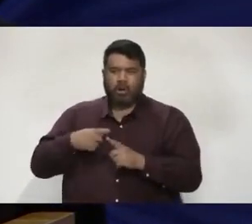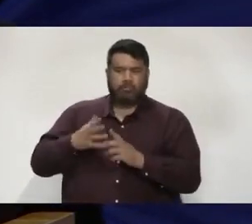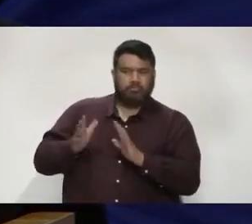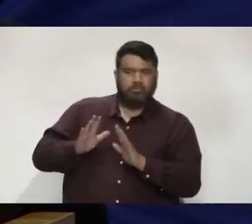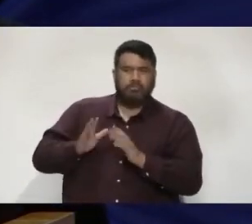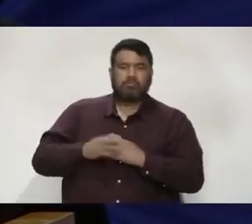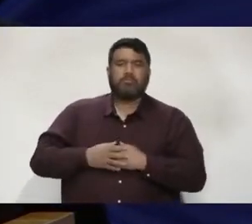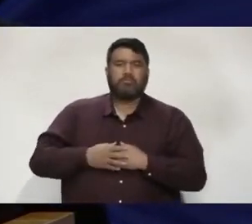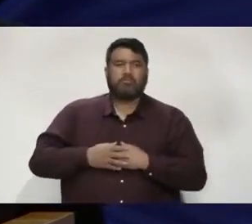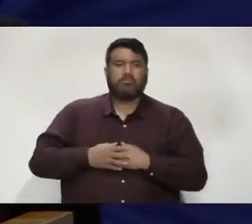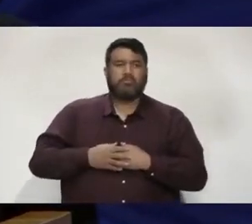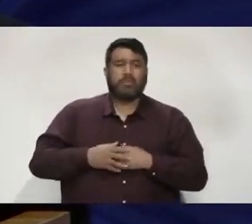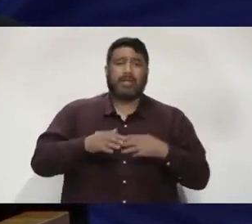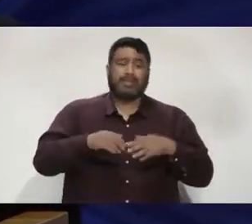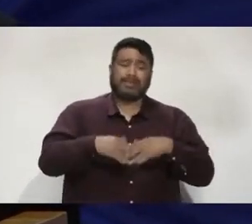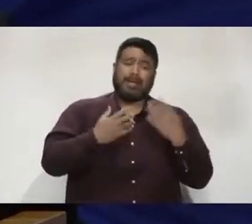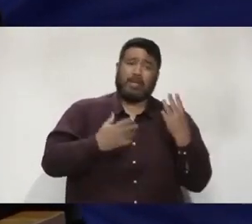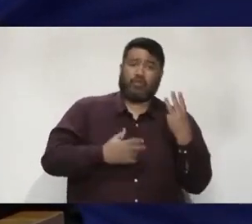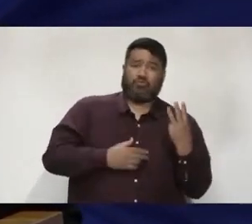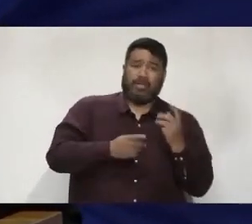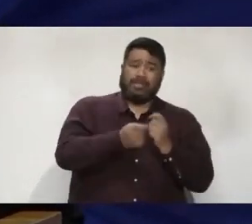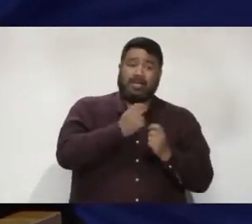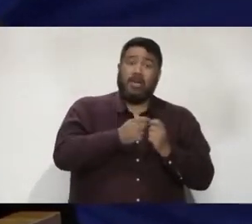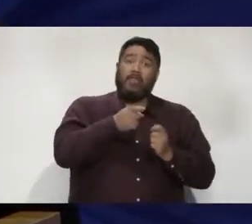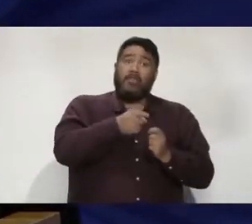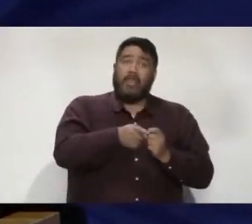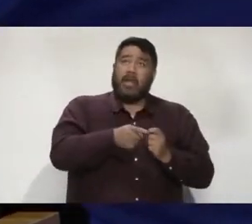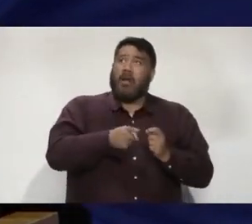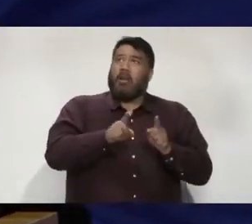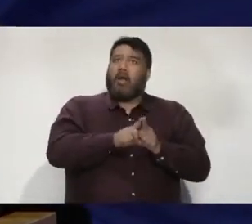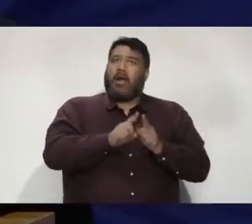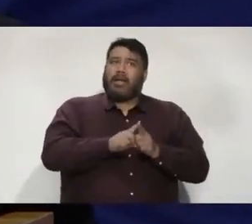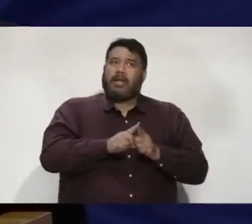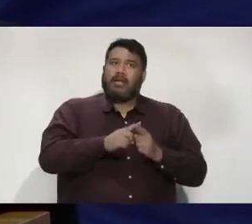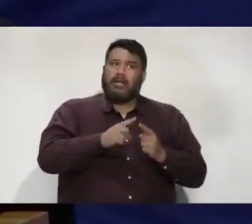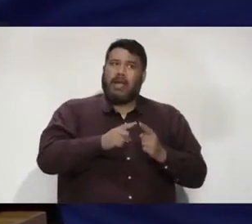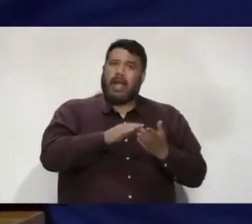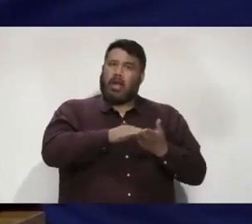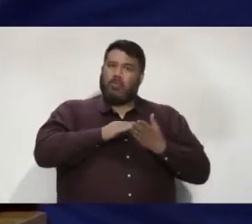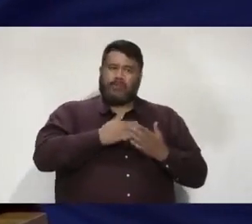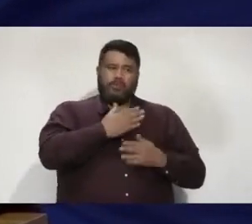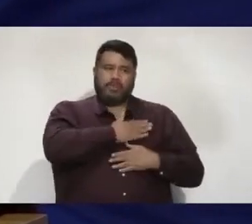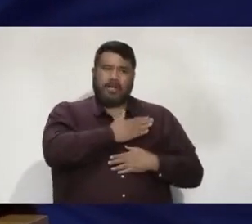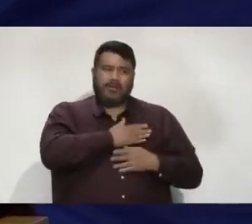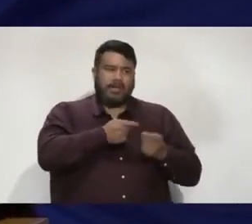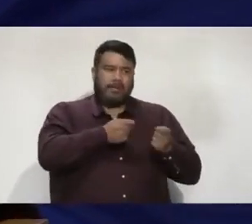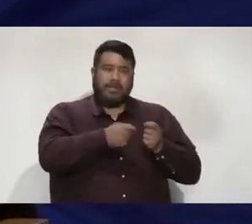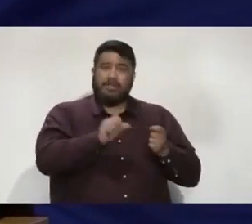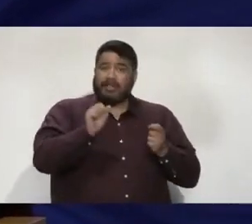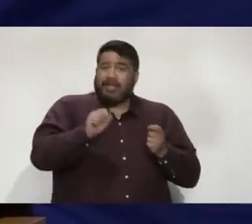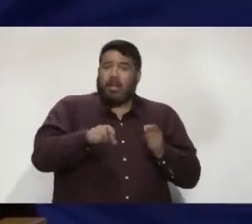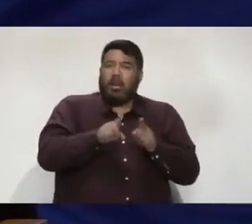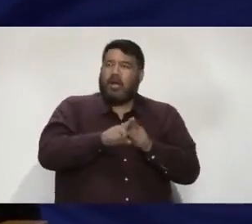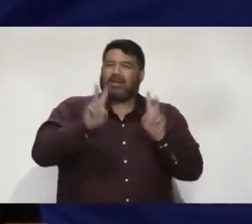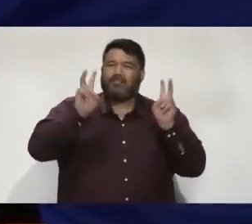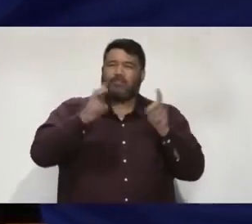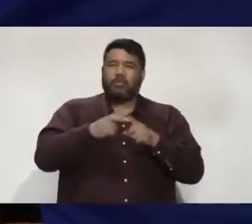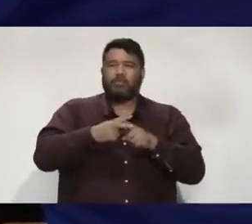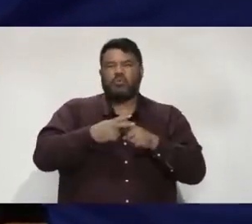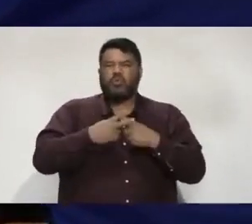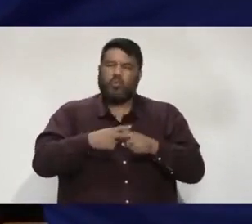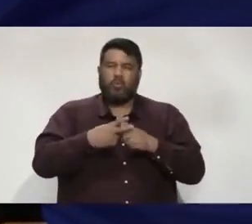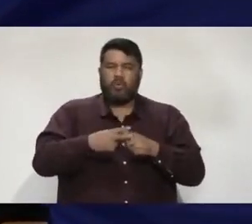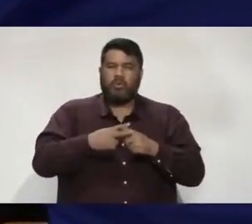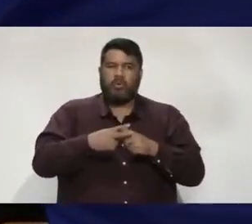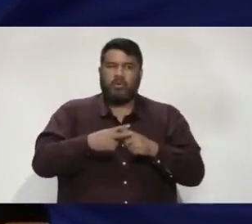yes, day 3 testing is a tool, and it is an important internal tool for how we manage our managed isolation and quarantine